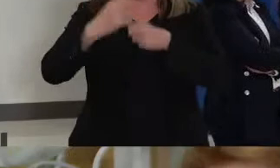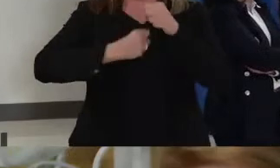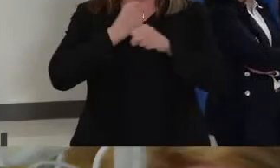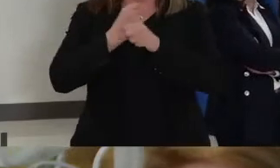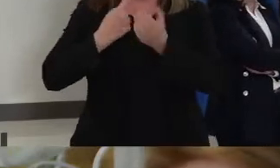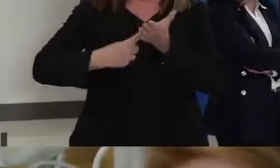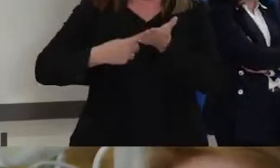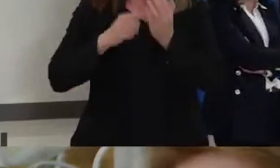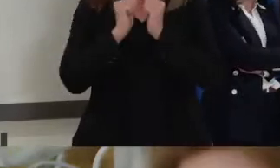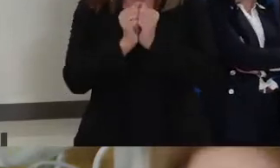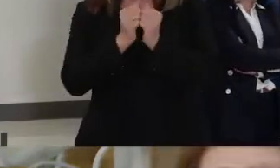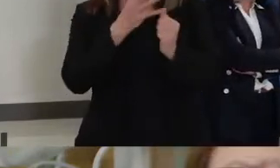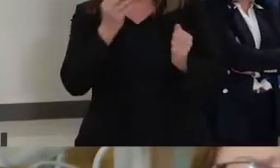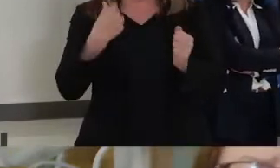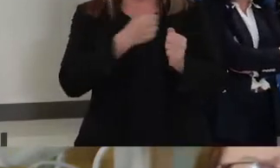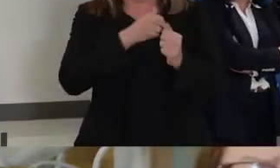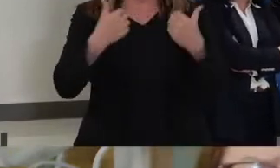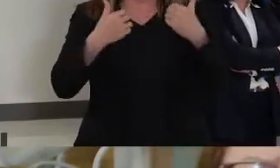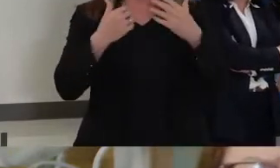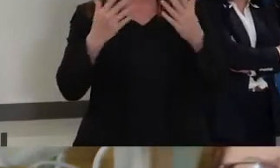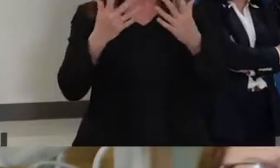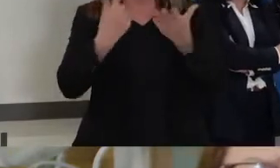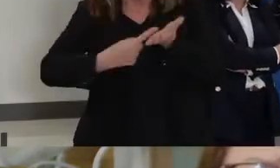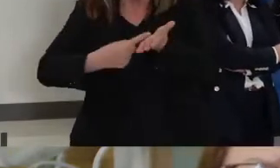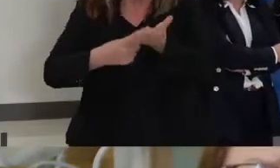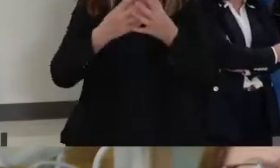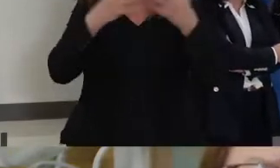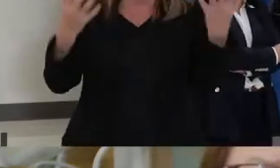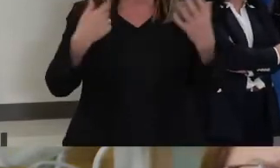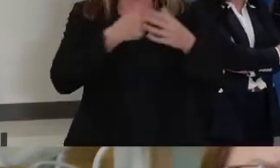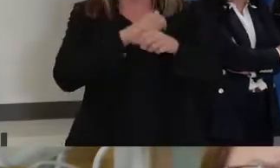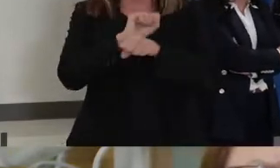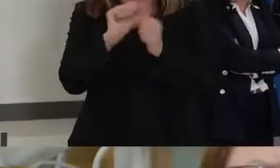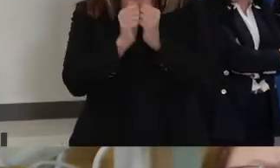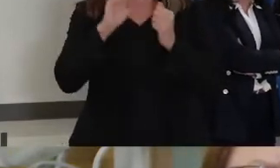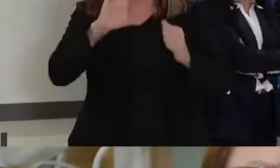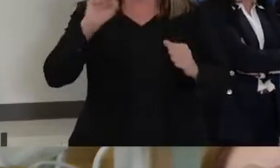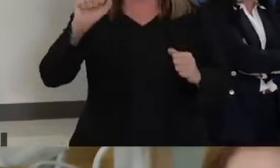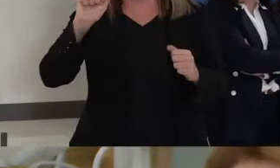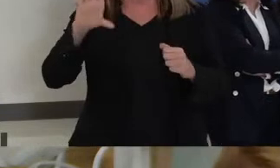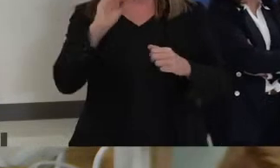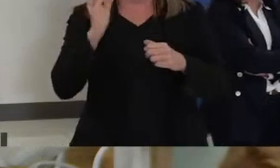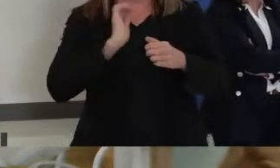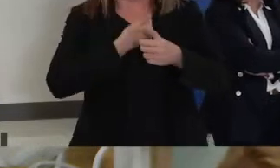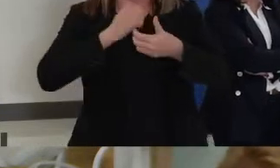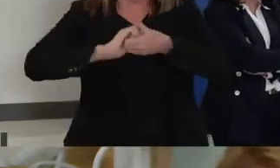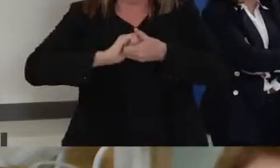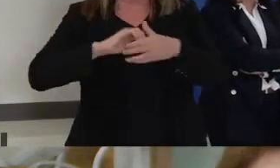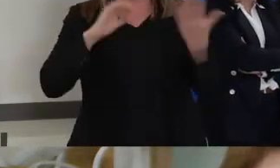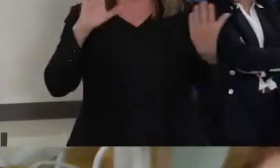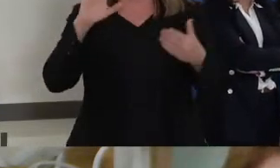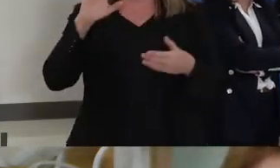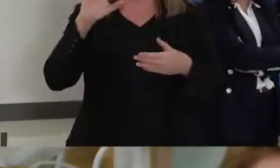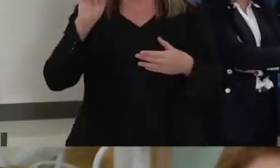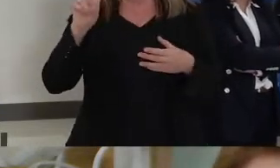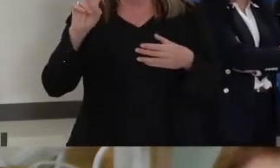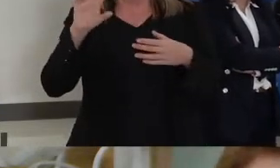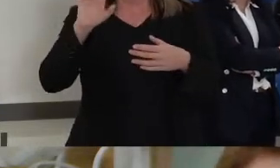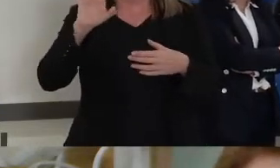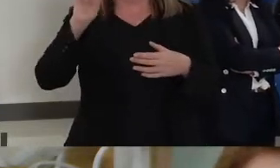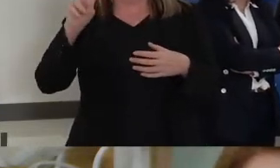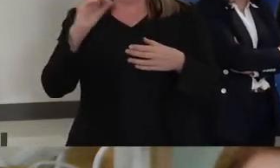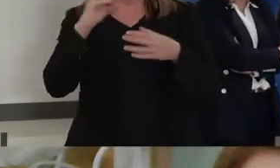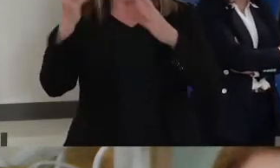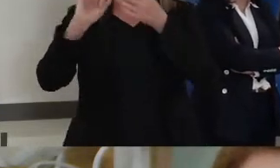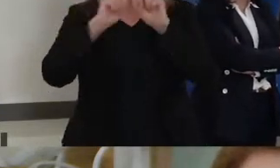we've advanced a lot of those conversations. We're working with CSAC and our partners. We're working with CBOs and the CBO networks.